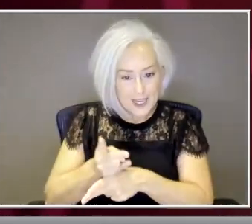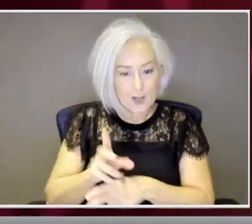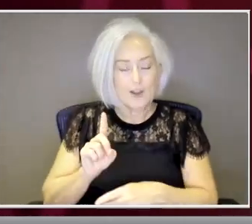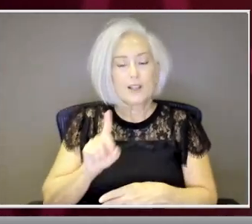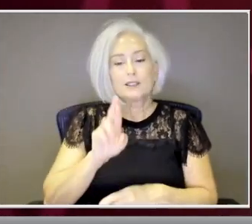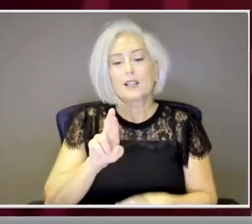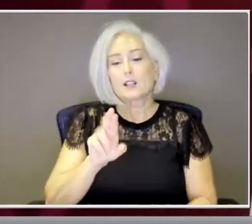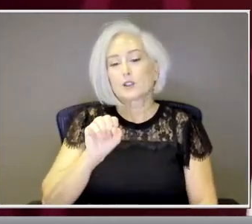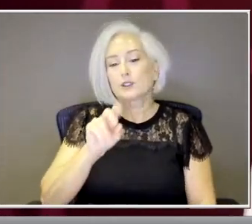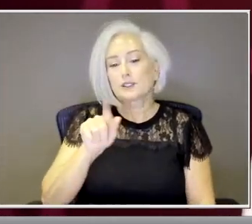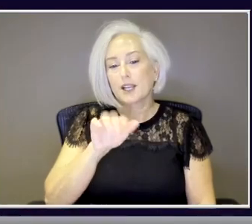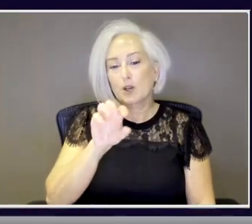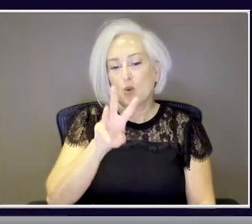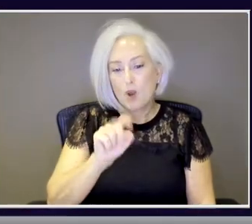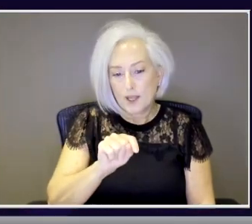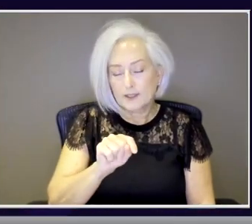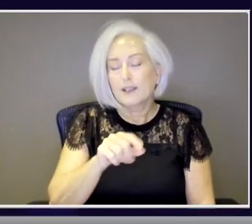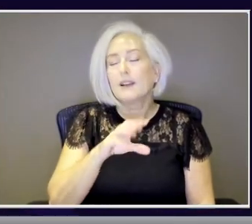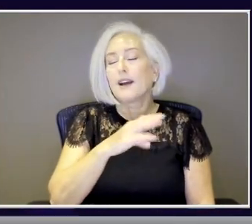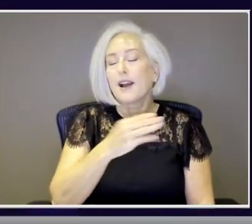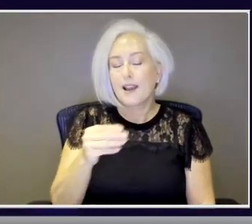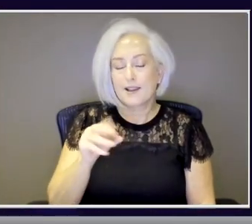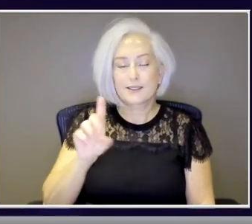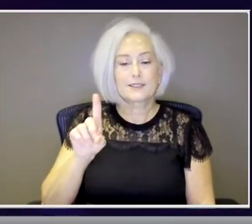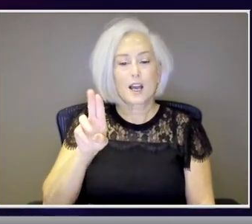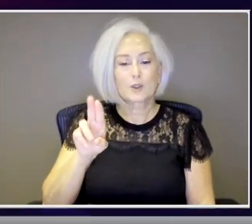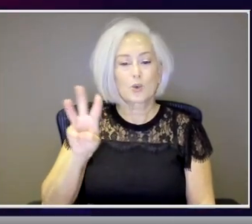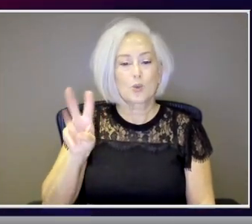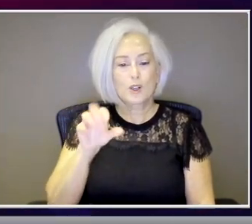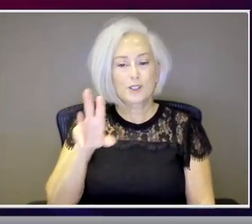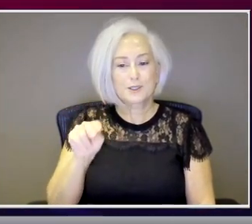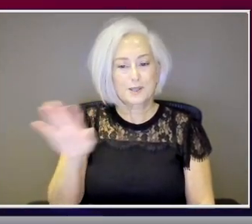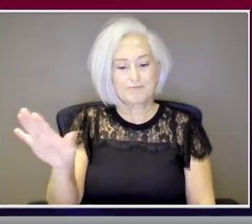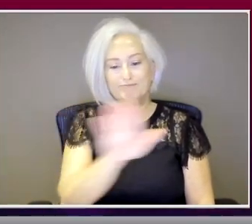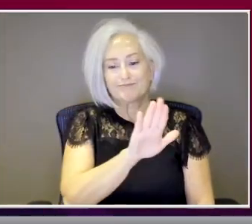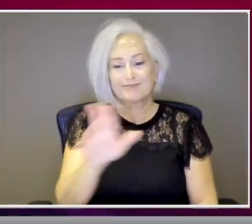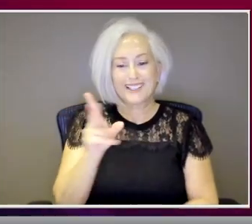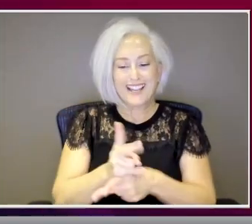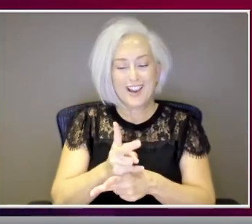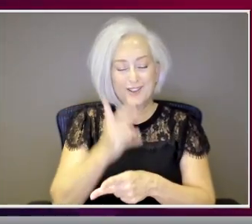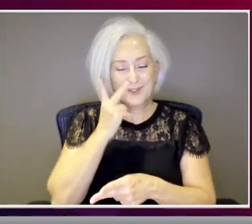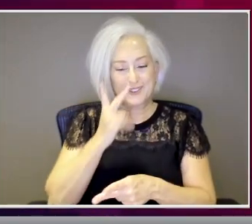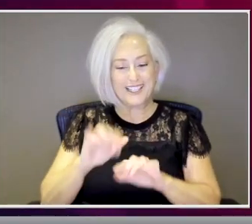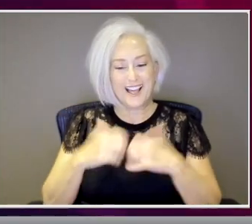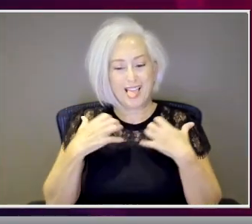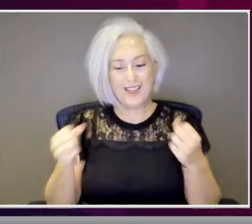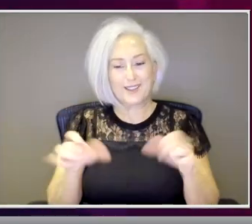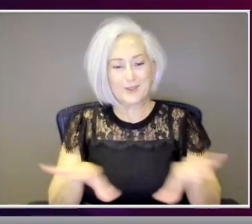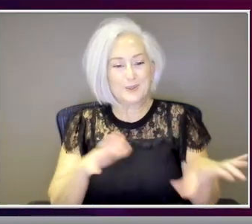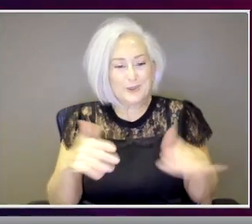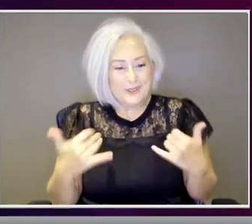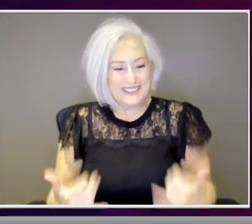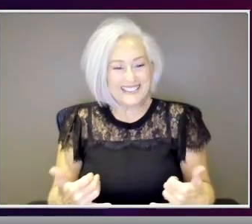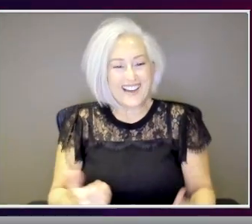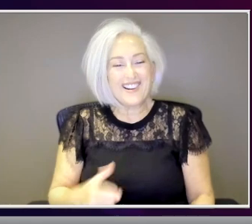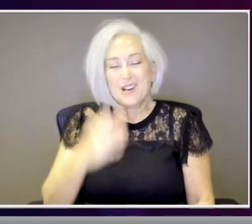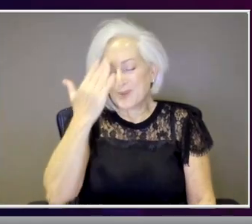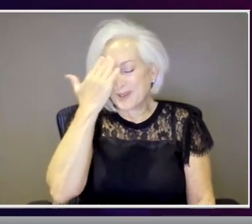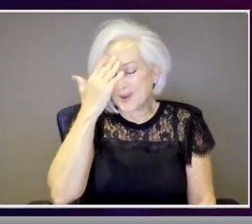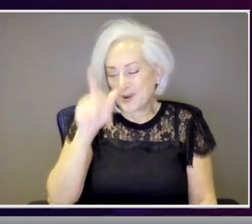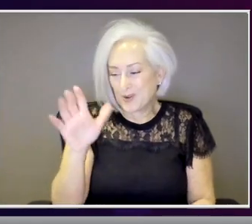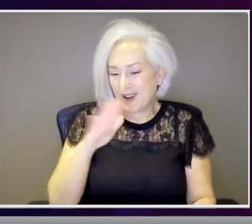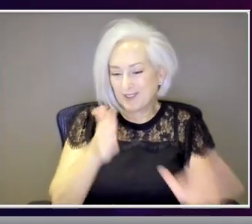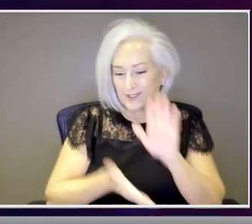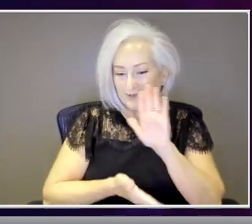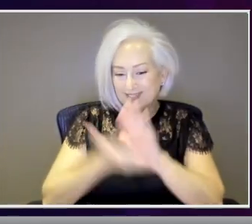done as well as she has. Okay, Dr. Surface, we're going to let you go, see your patients. We know you have to escape through the side door, so you are dismissed,